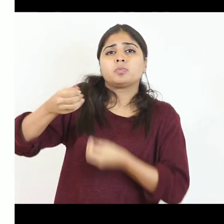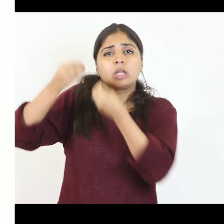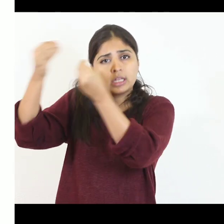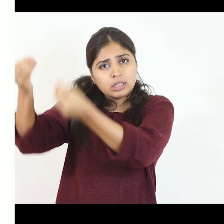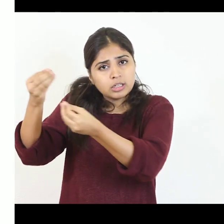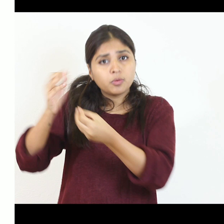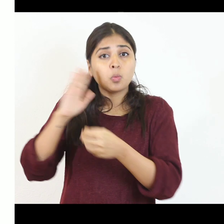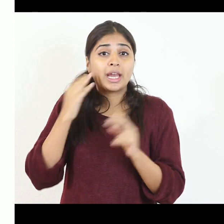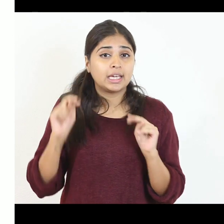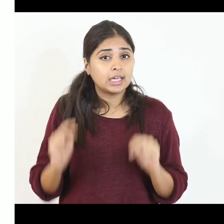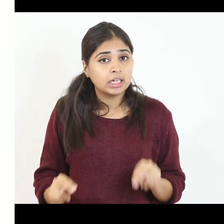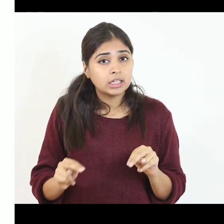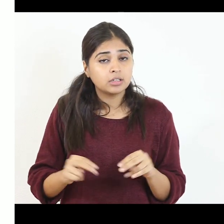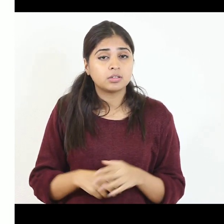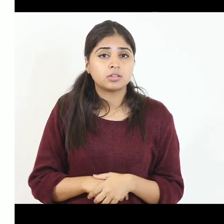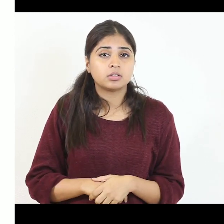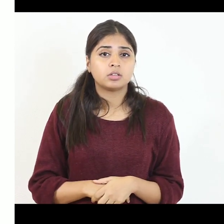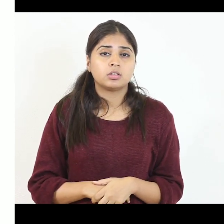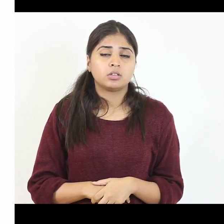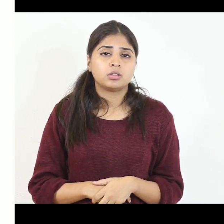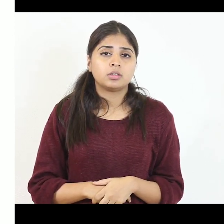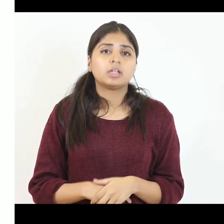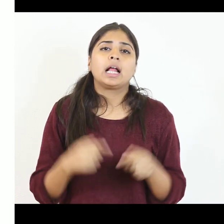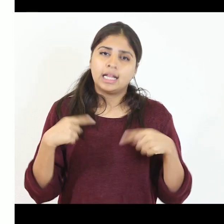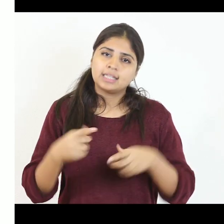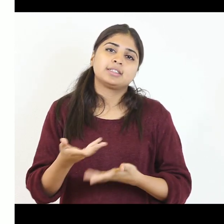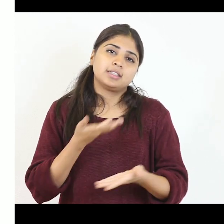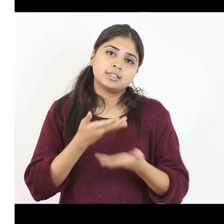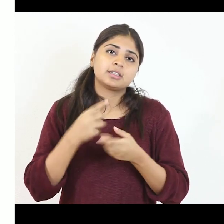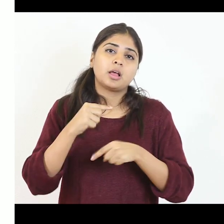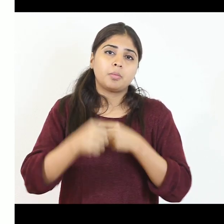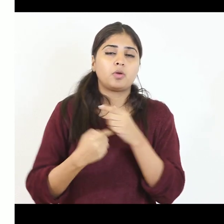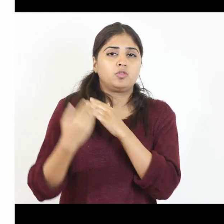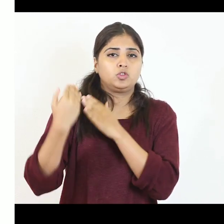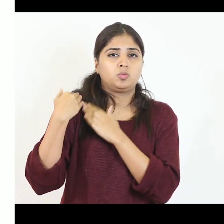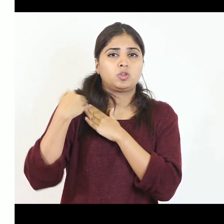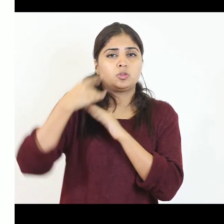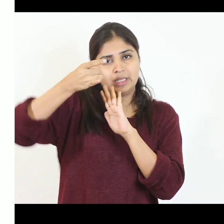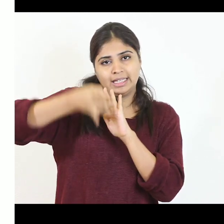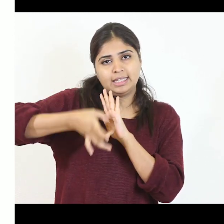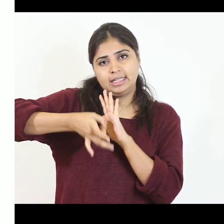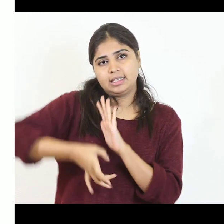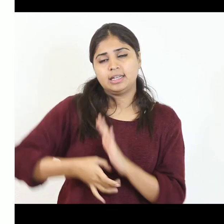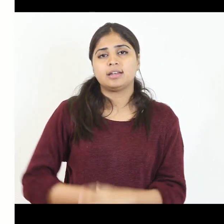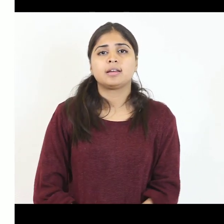Let us discuss about each responsibility in detail.